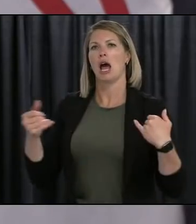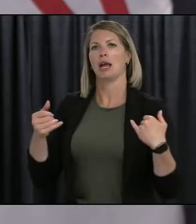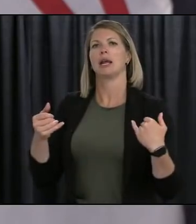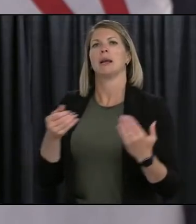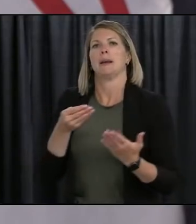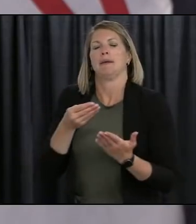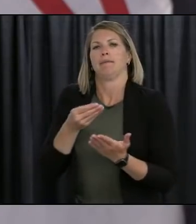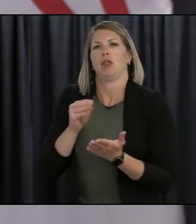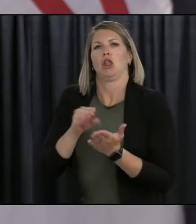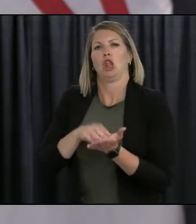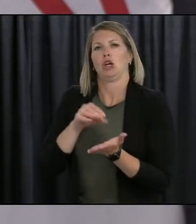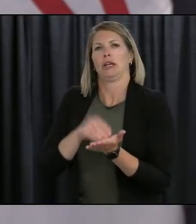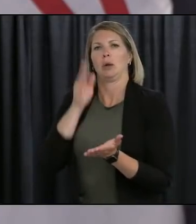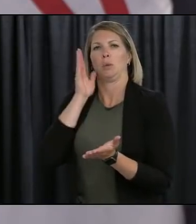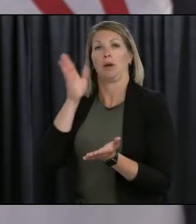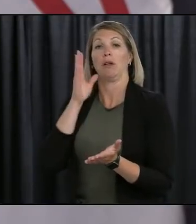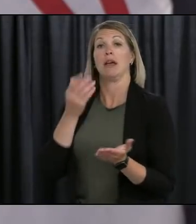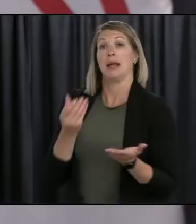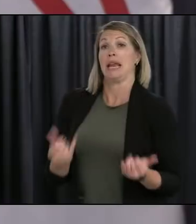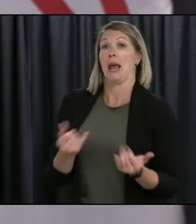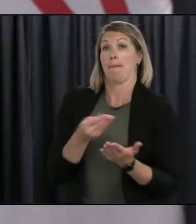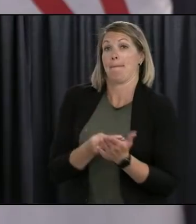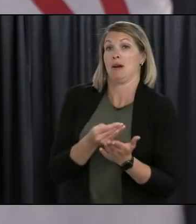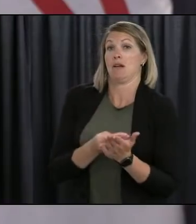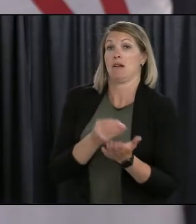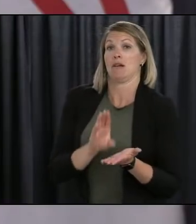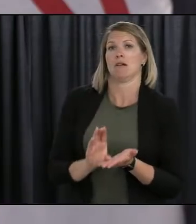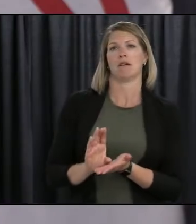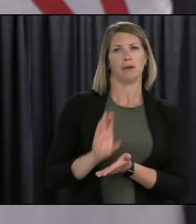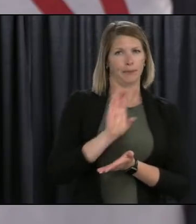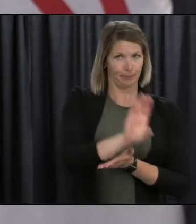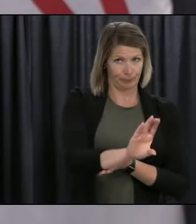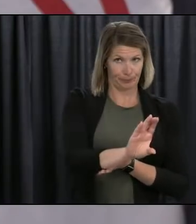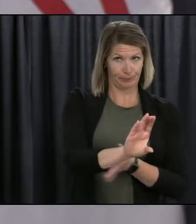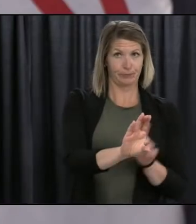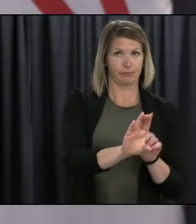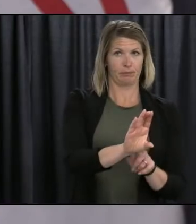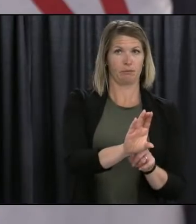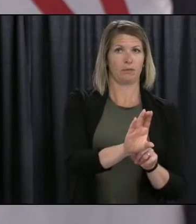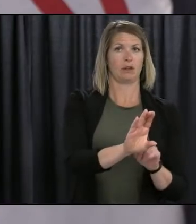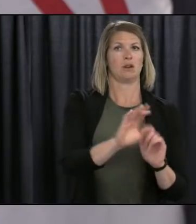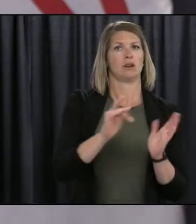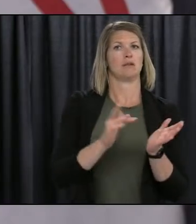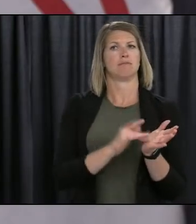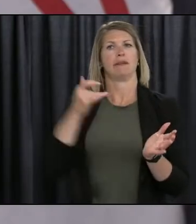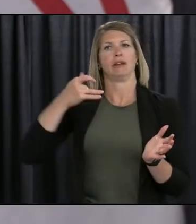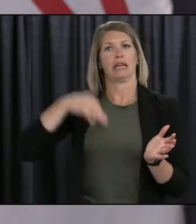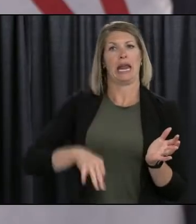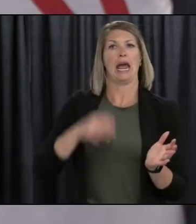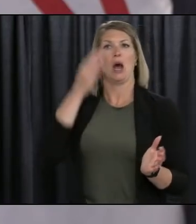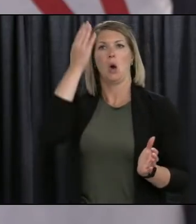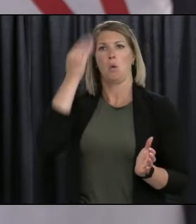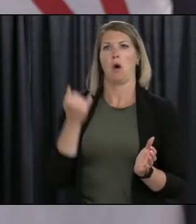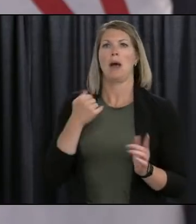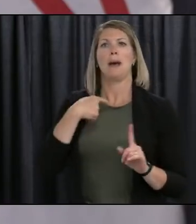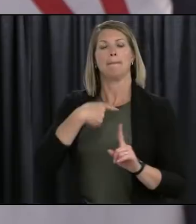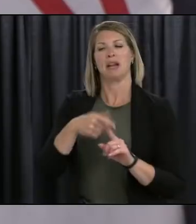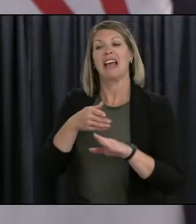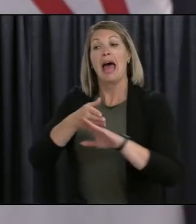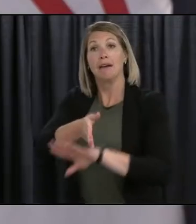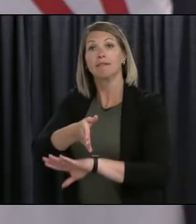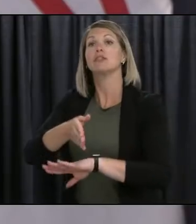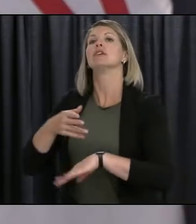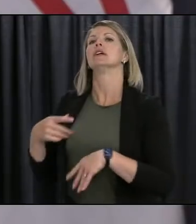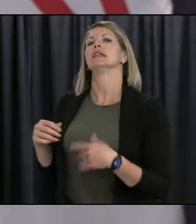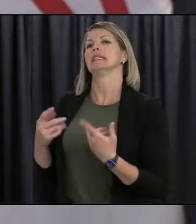the education system, yesterday we also took some time and announced some $730,000 to partner with the Gathering Place